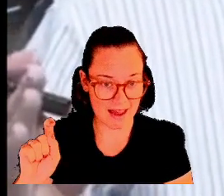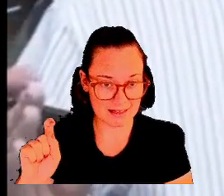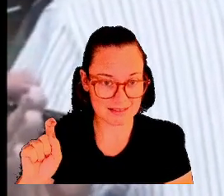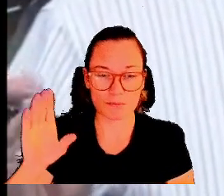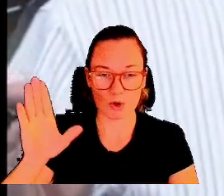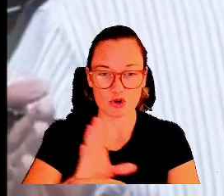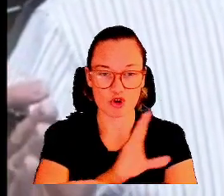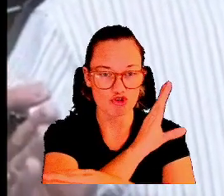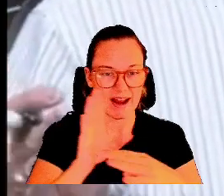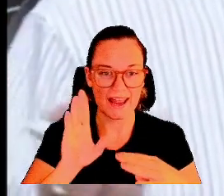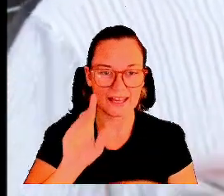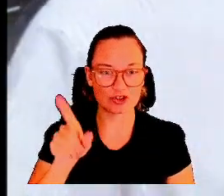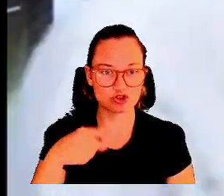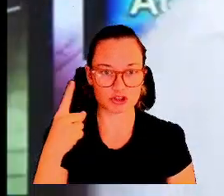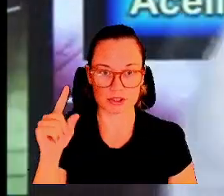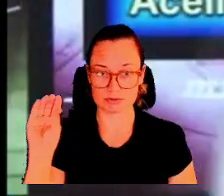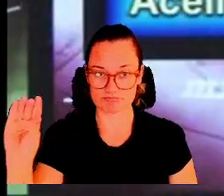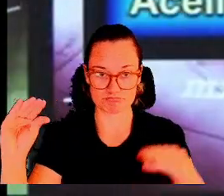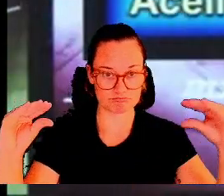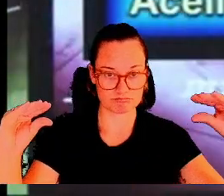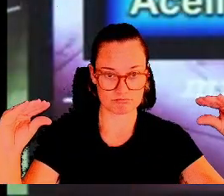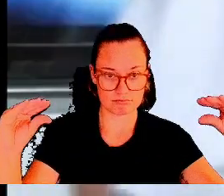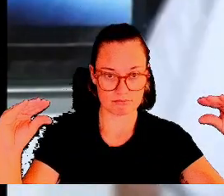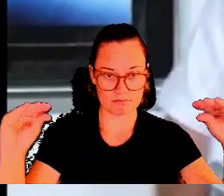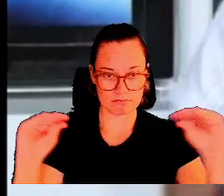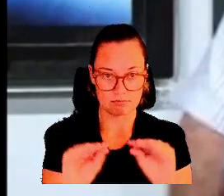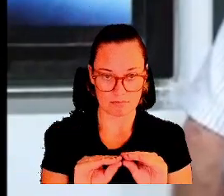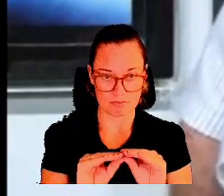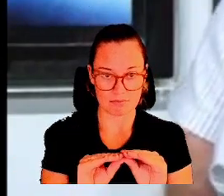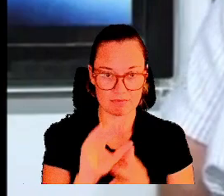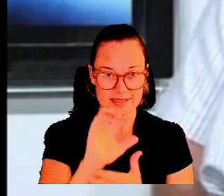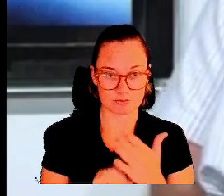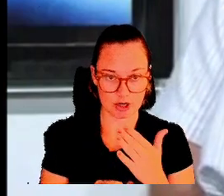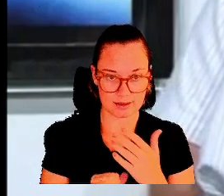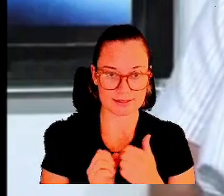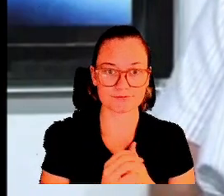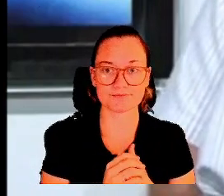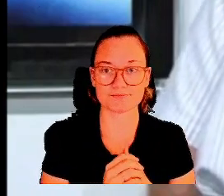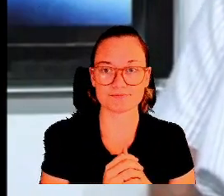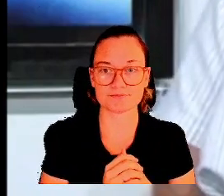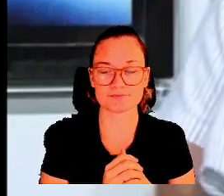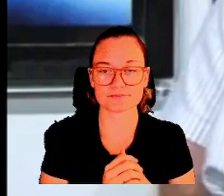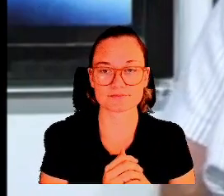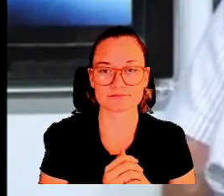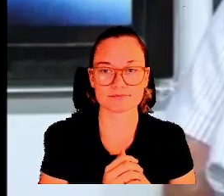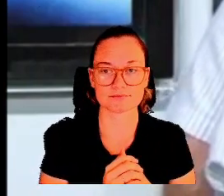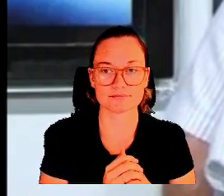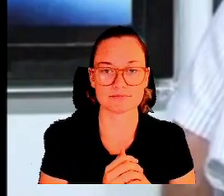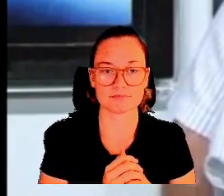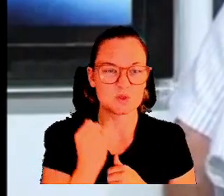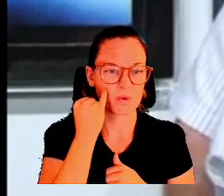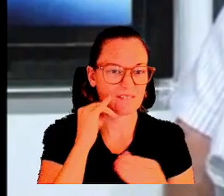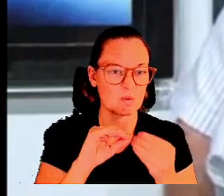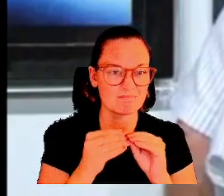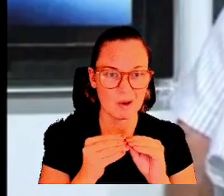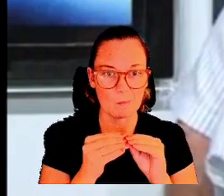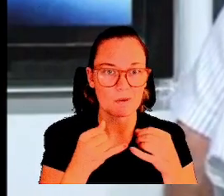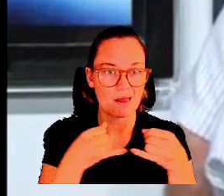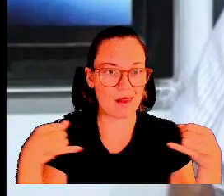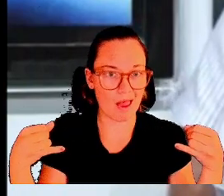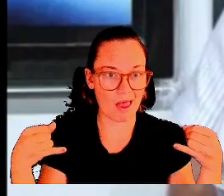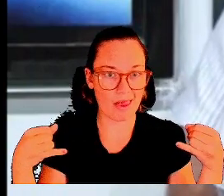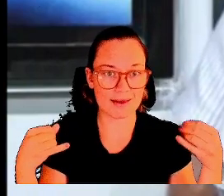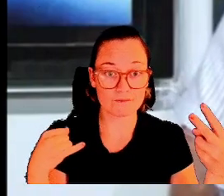by subtracting those. Okay? If you think of a number line, and there's your smallest, and there's